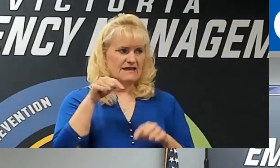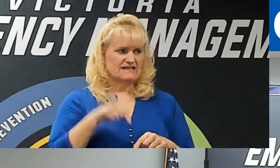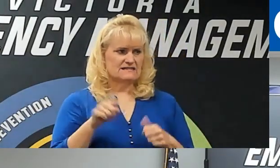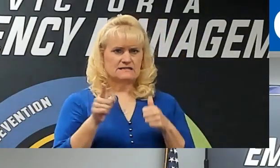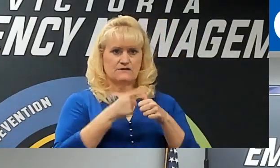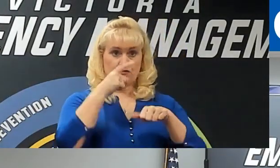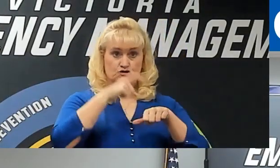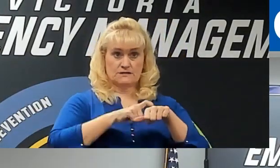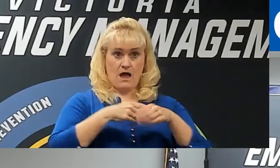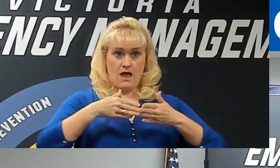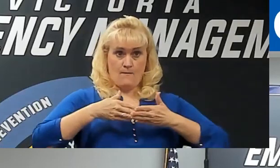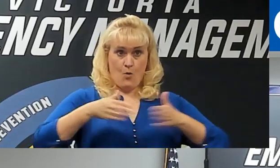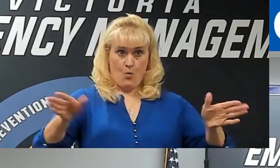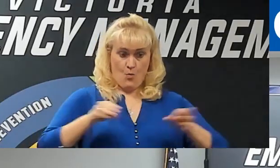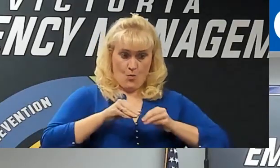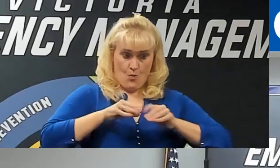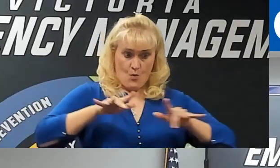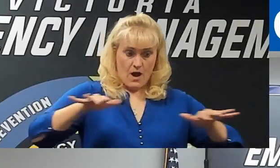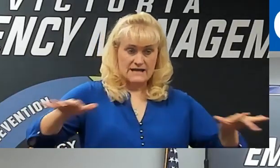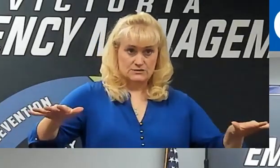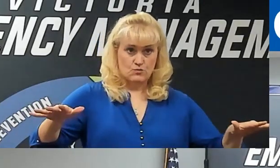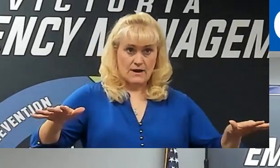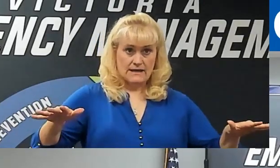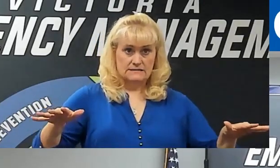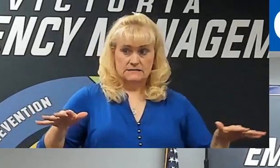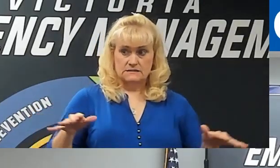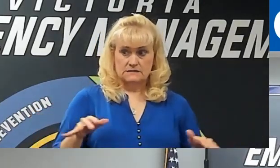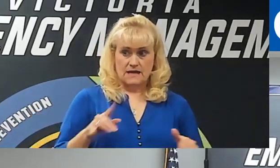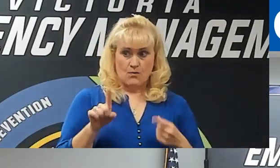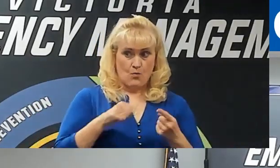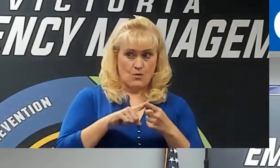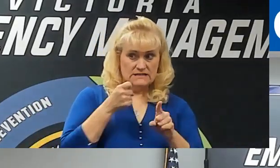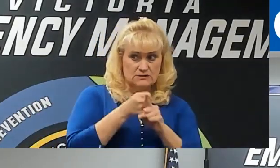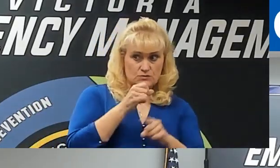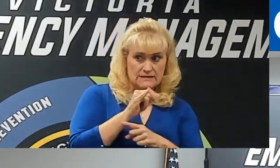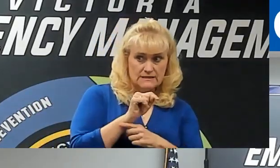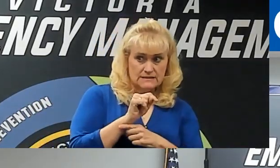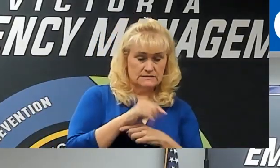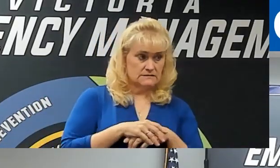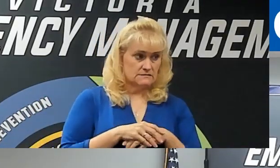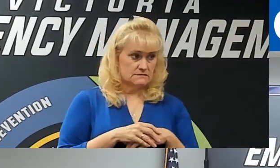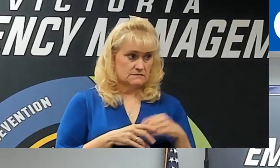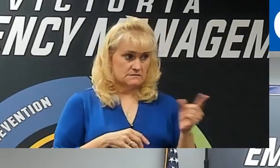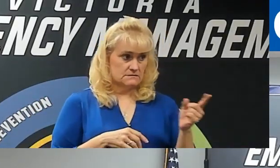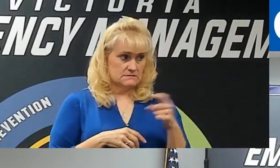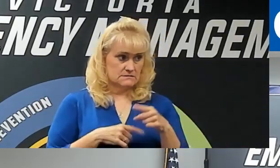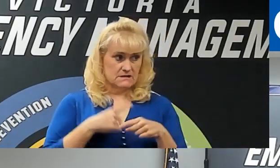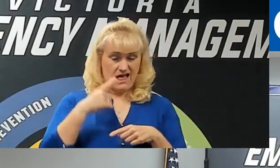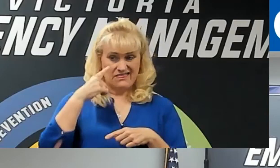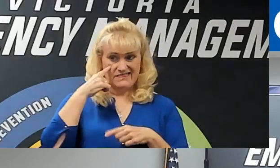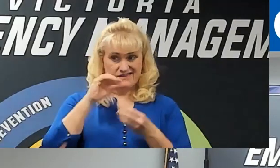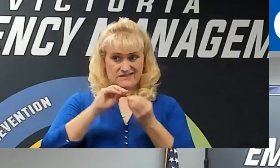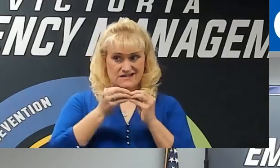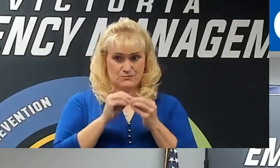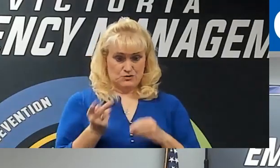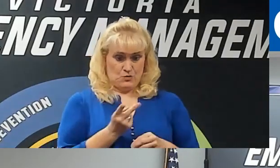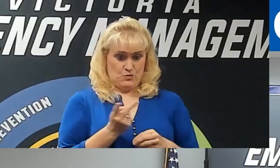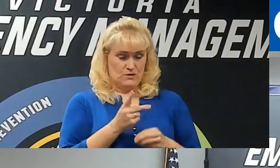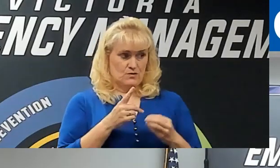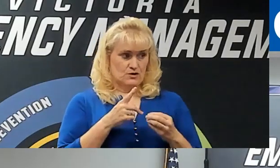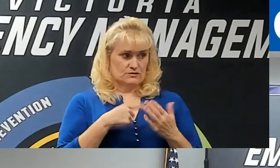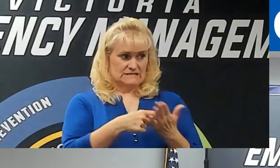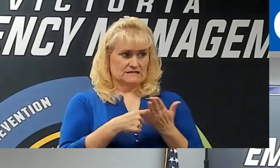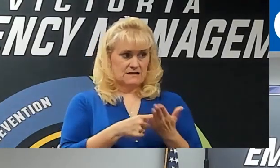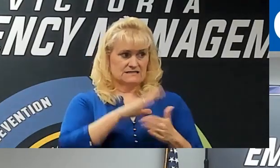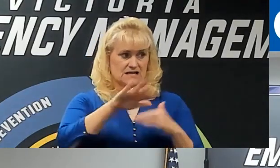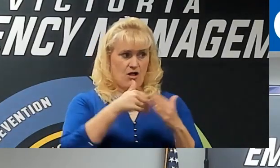widespread transmission since the pandemic started, and about when do you think we hit that point? I think the numbers, we were talking all weekend, I mean, multiple